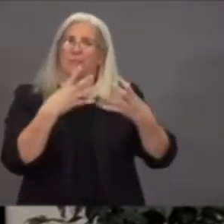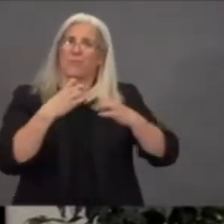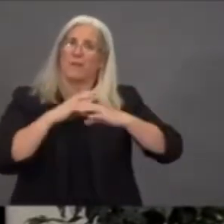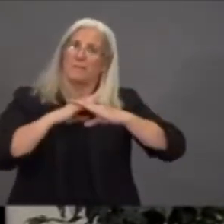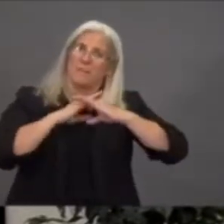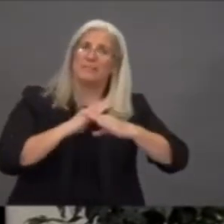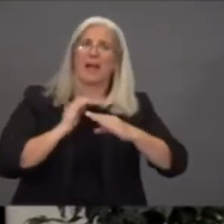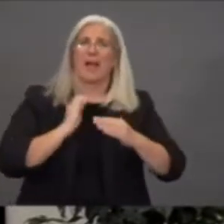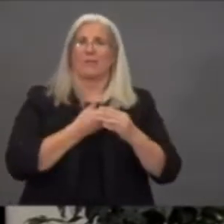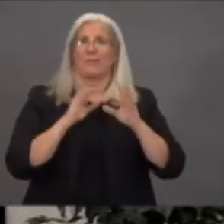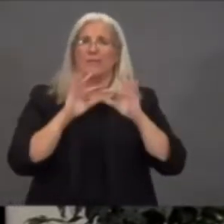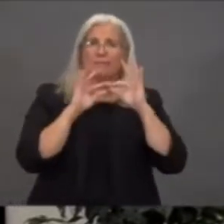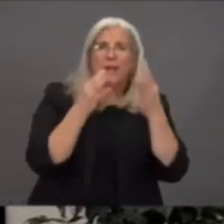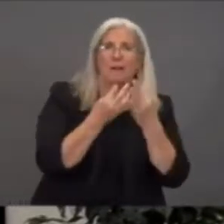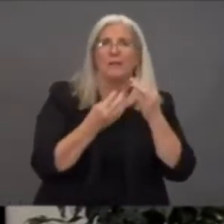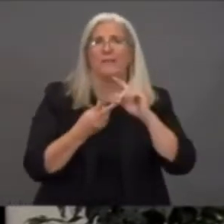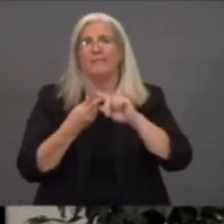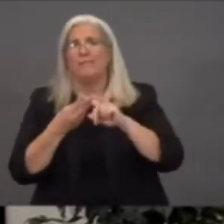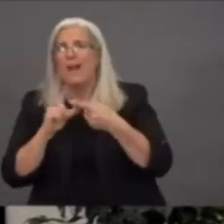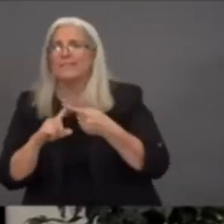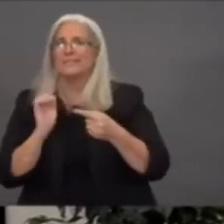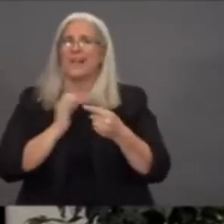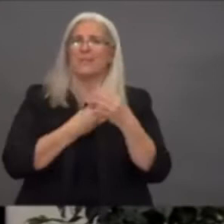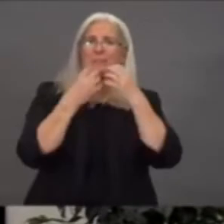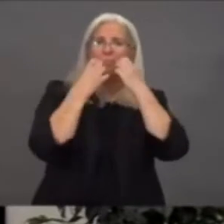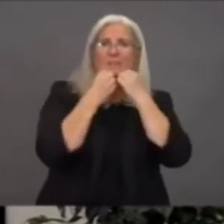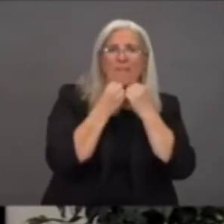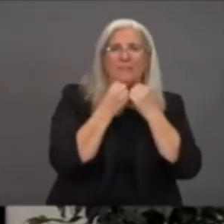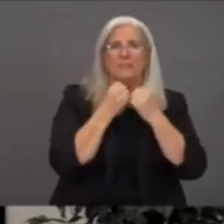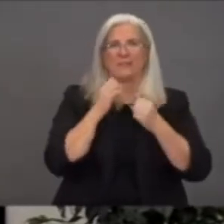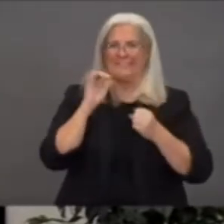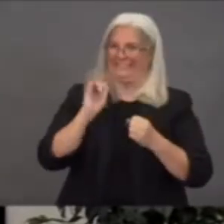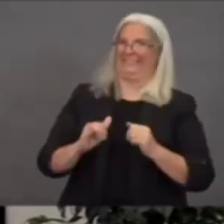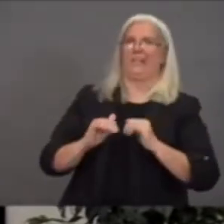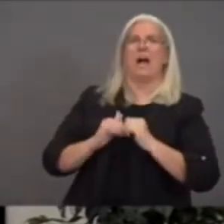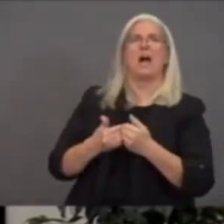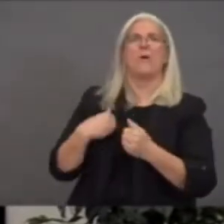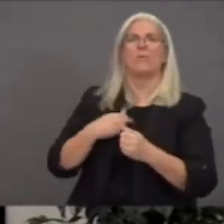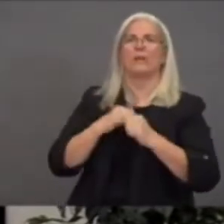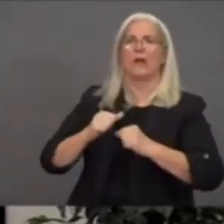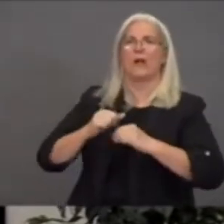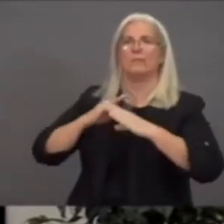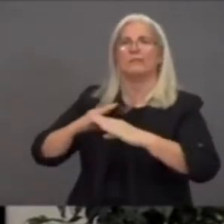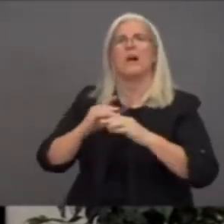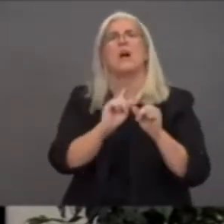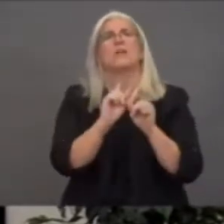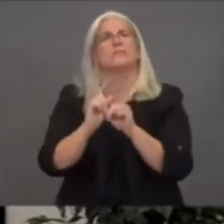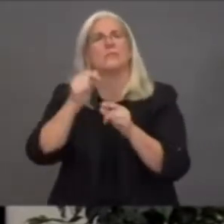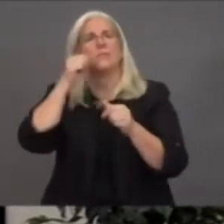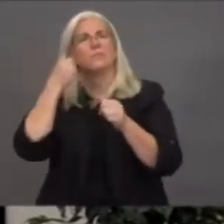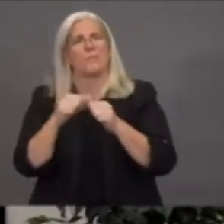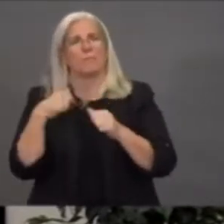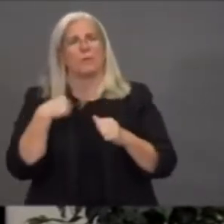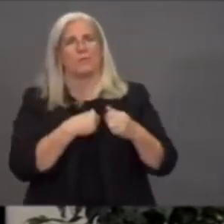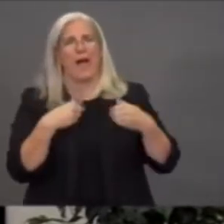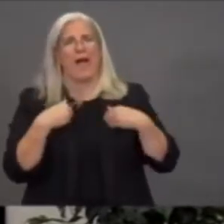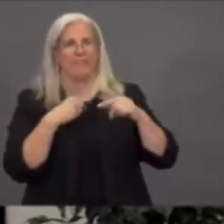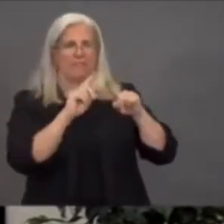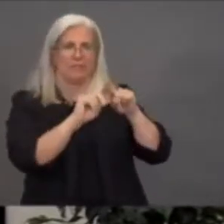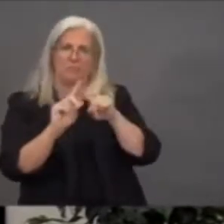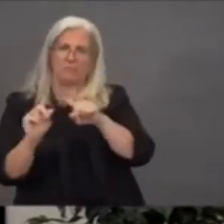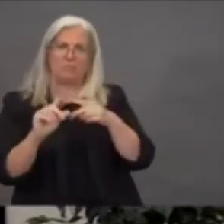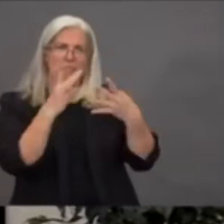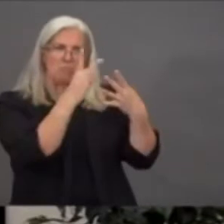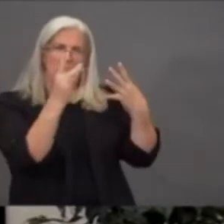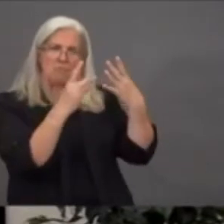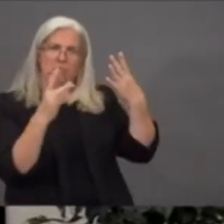when attending these gatherings, but also keeping in mind that, there are other options. We can, instead of having gatherings,